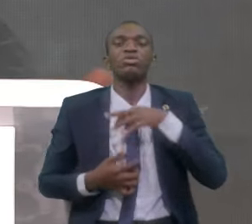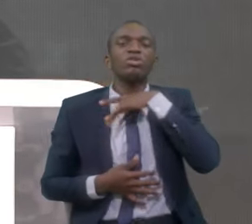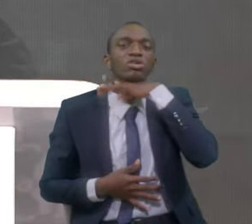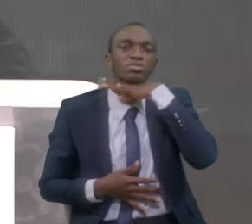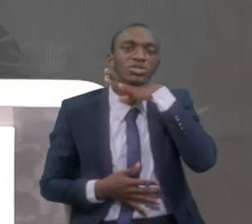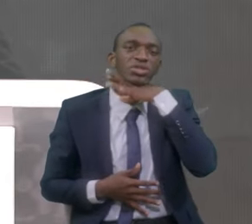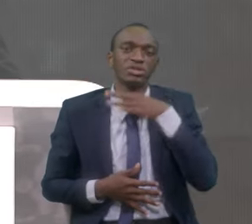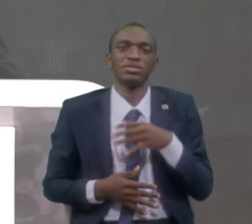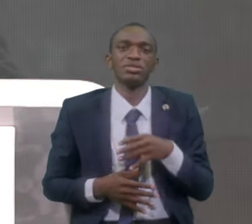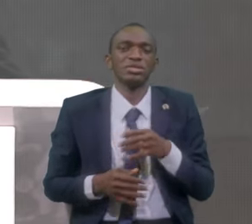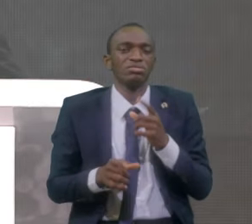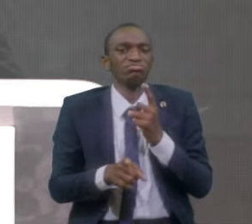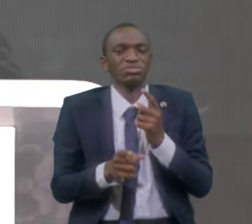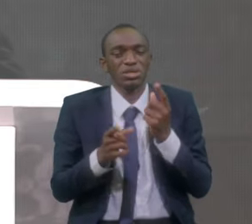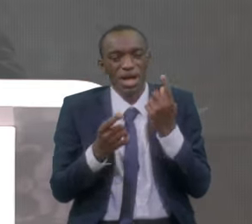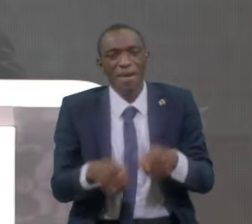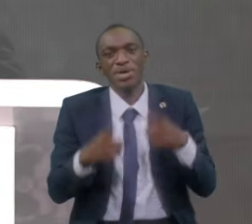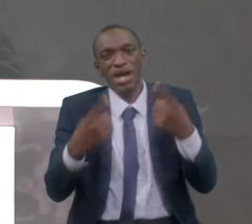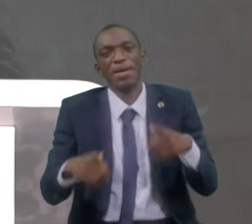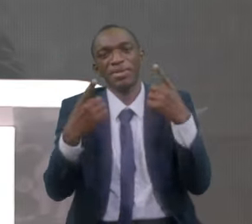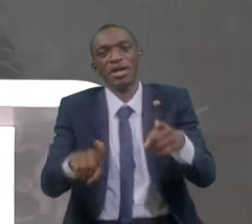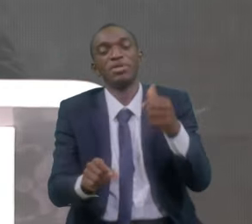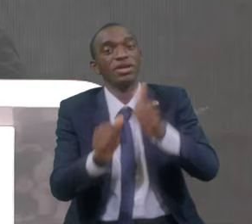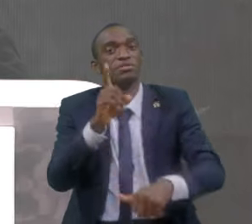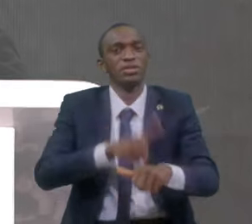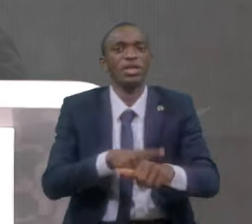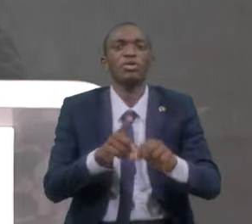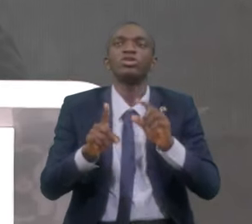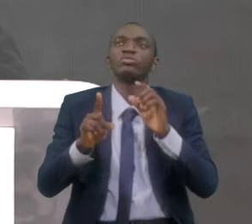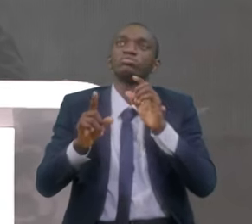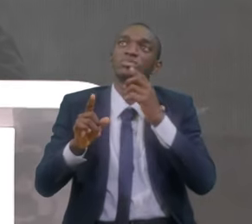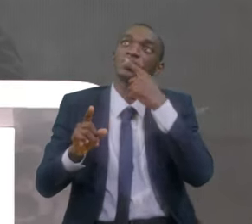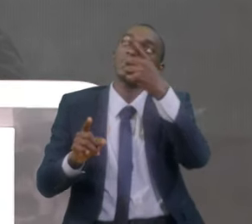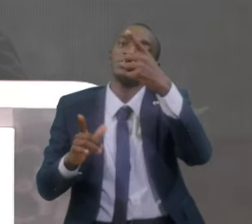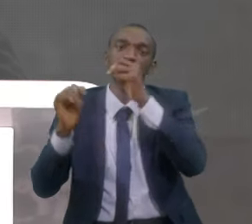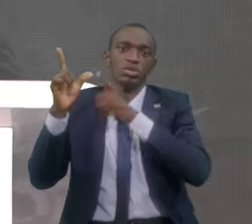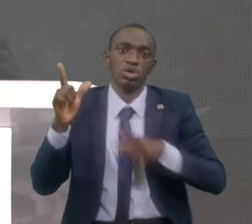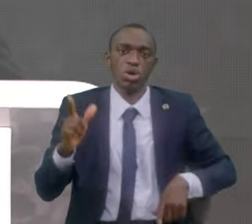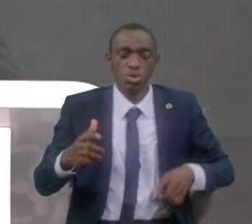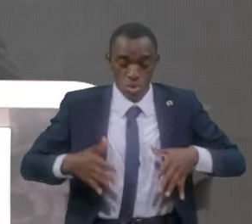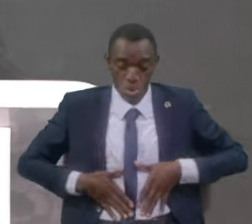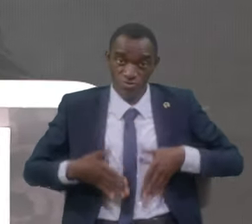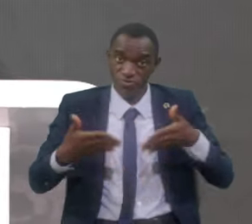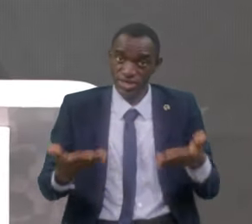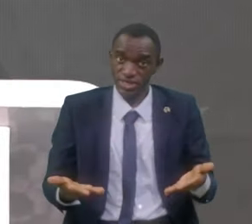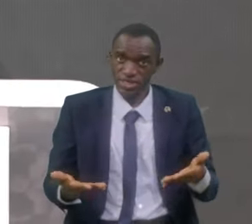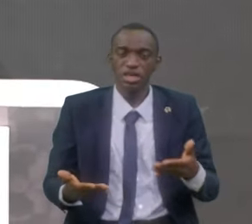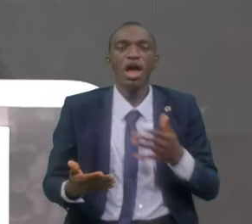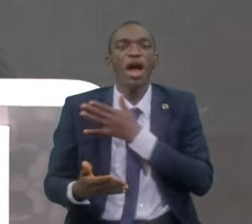so frequently happening. Tell the Lord, confess,